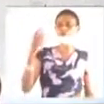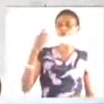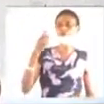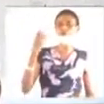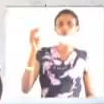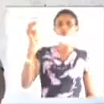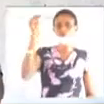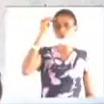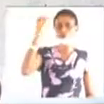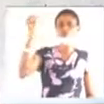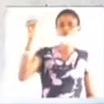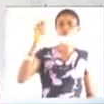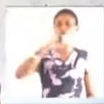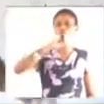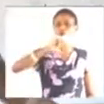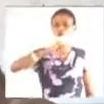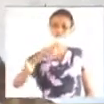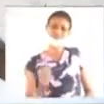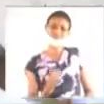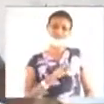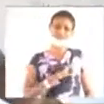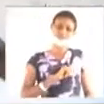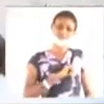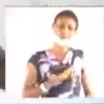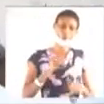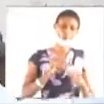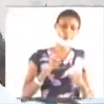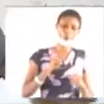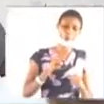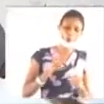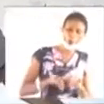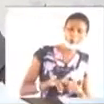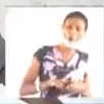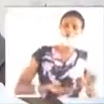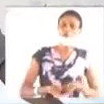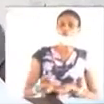to do this. They will even go and come back and tell you, I forgot, why go?